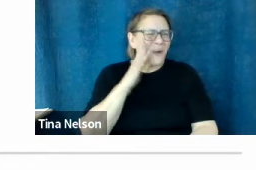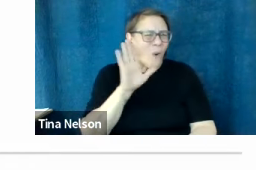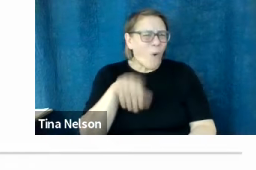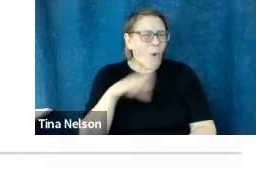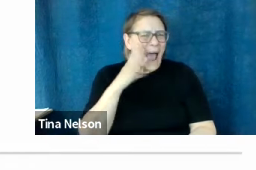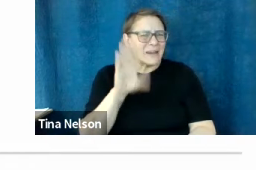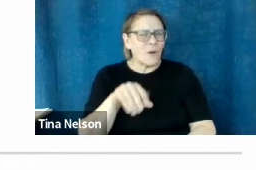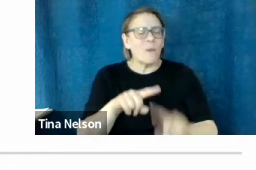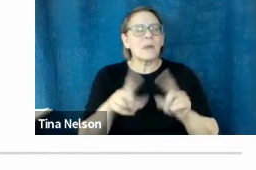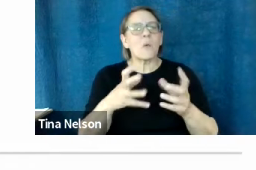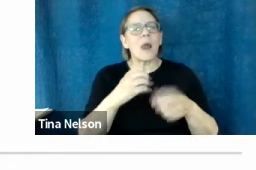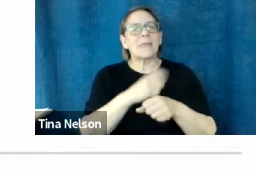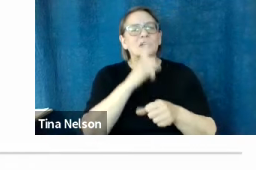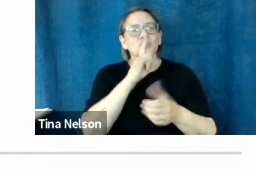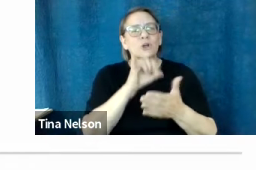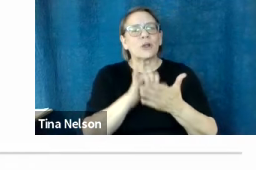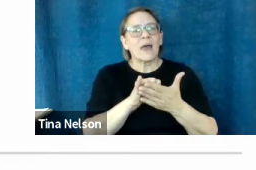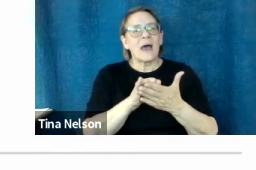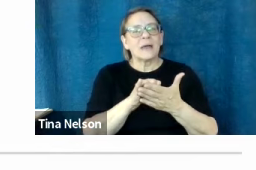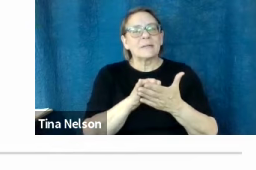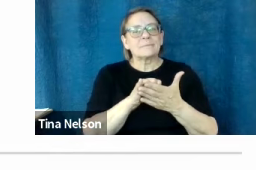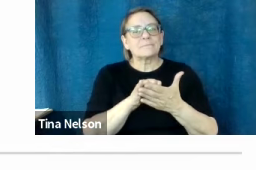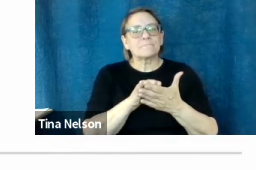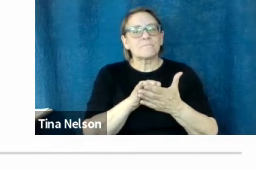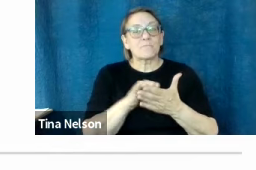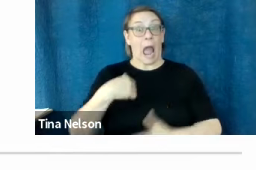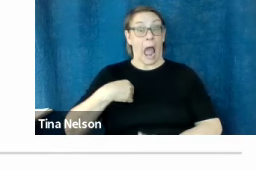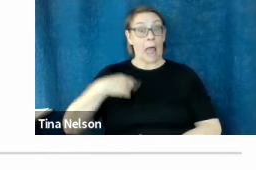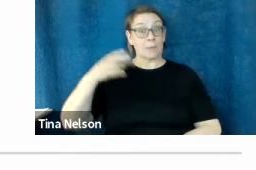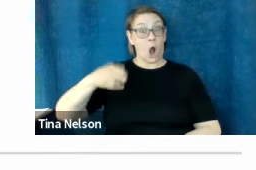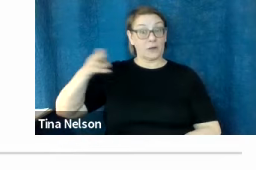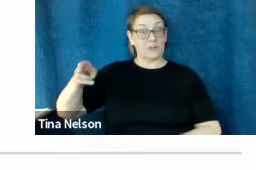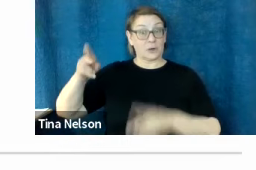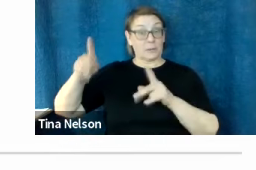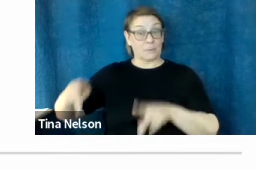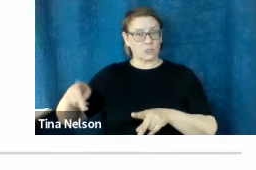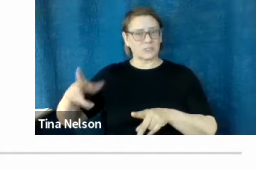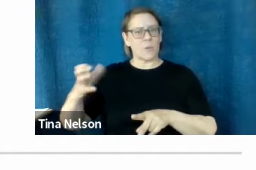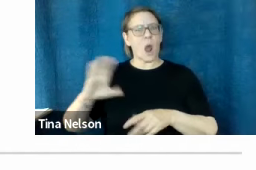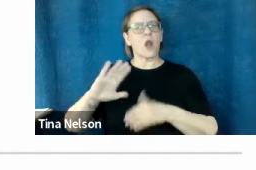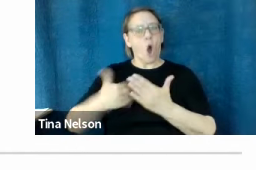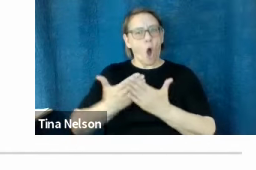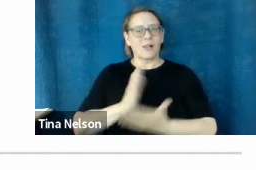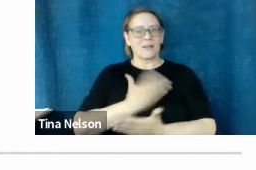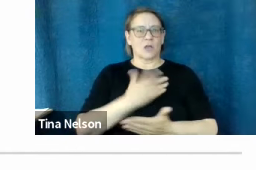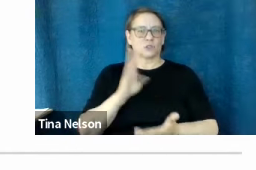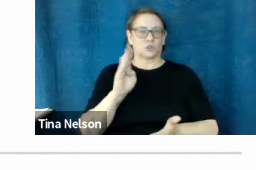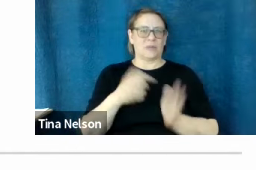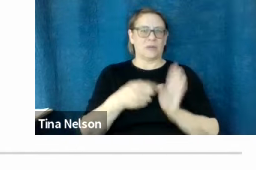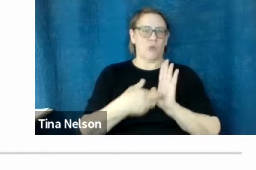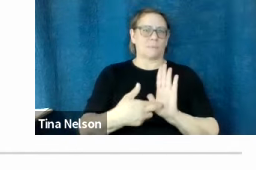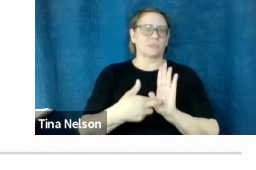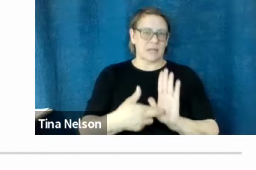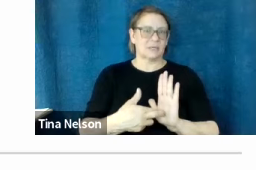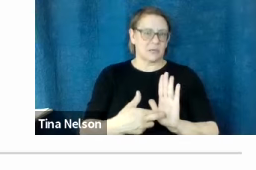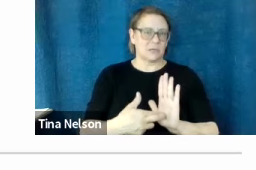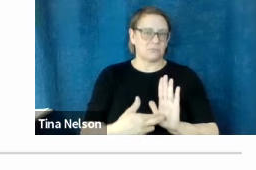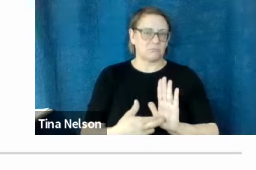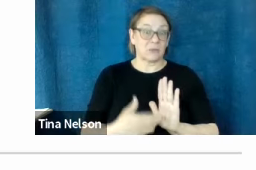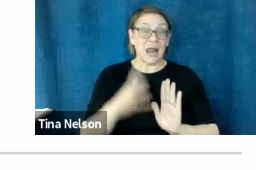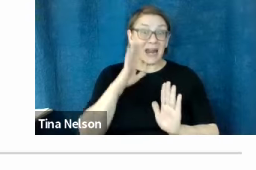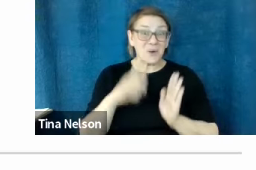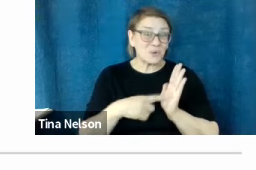but I want to make sure that as a hard of hearing person, I'd like us all to be represented. Um, and, and I know